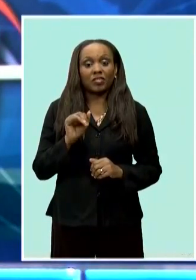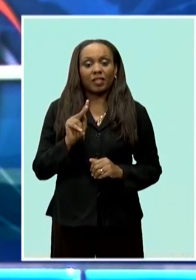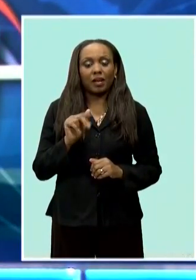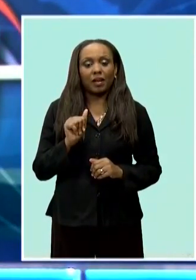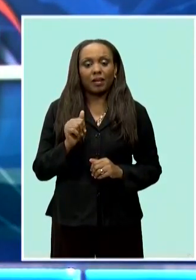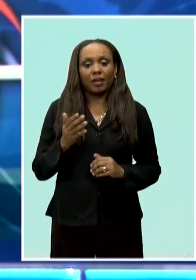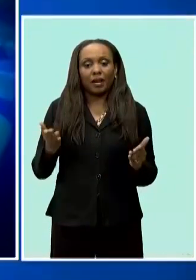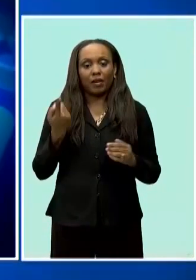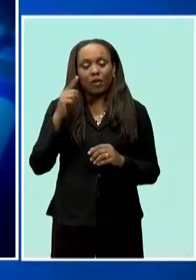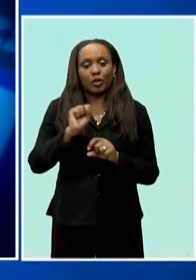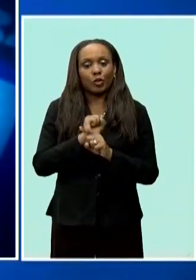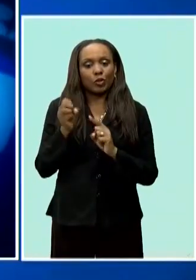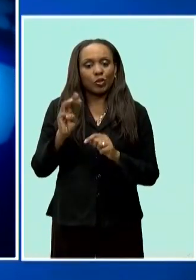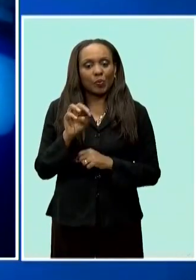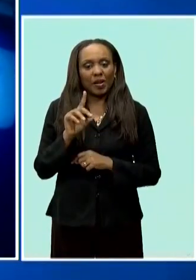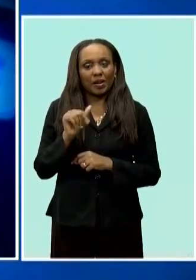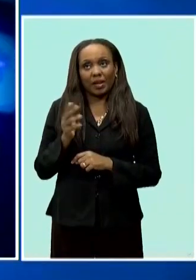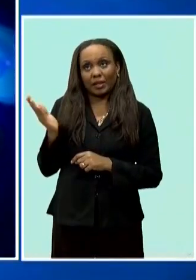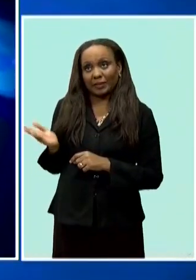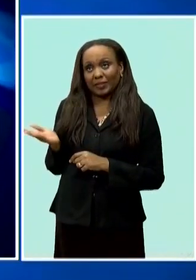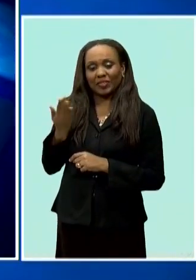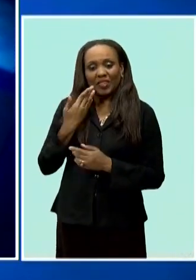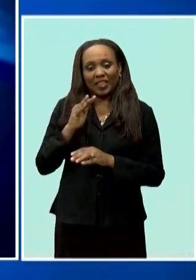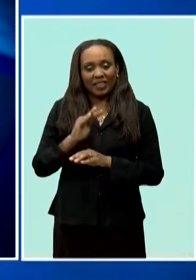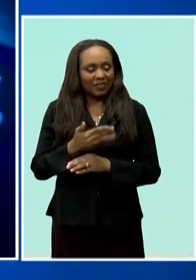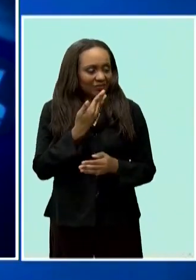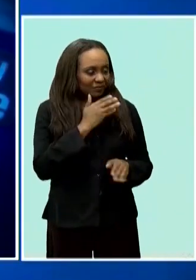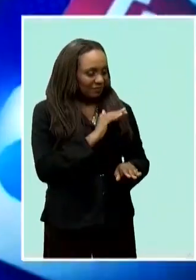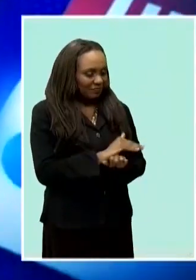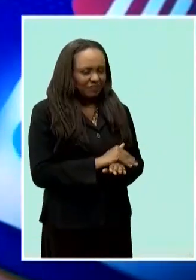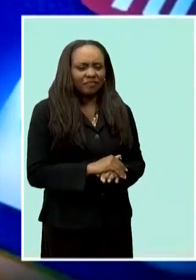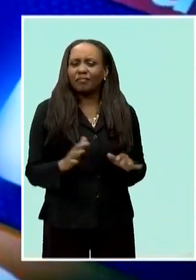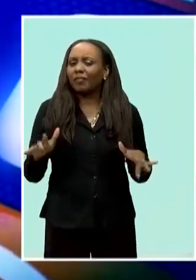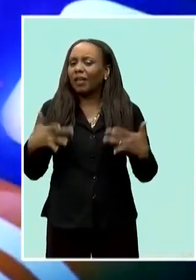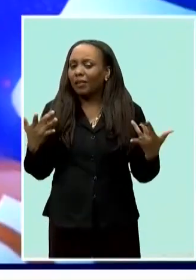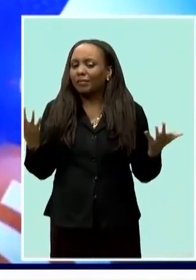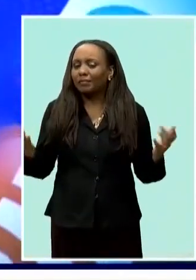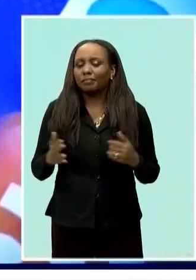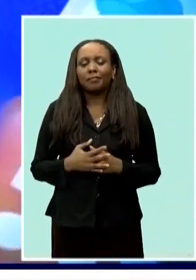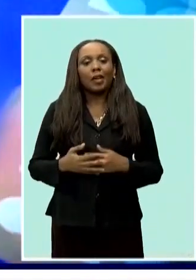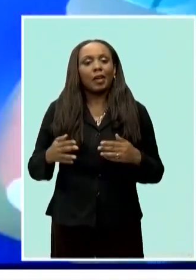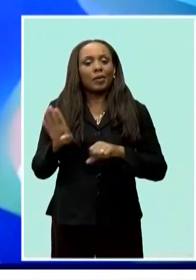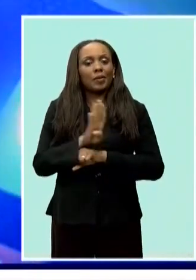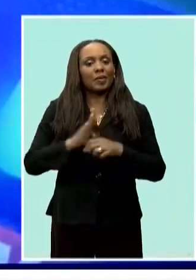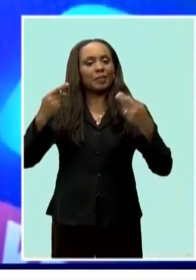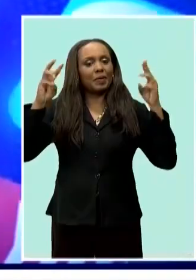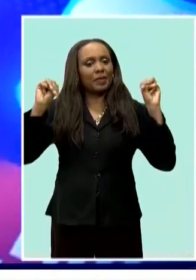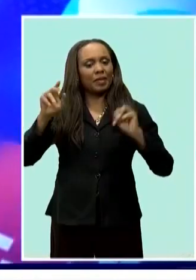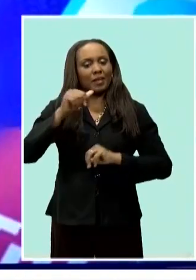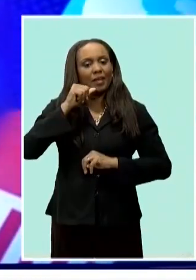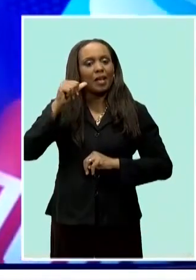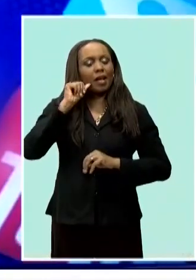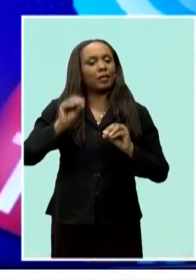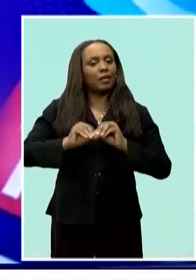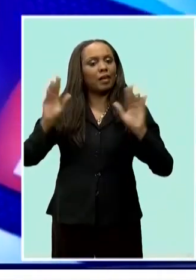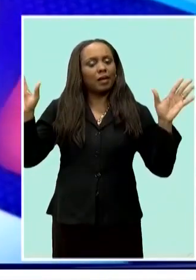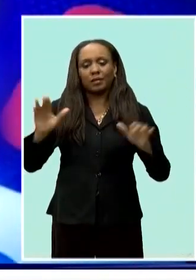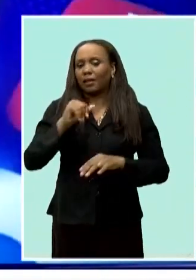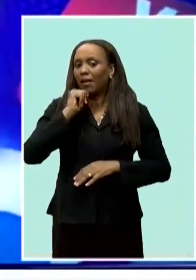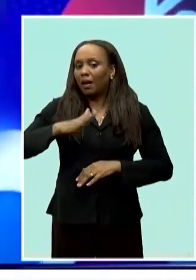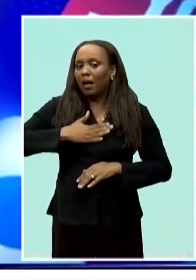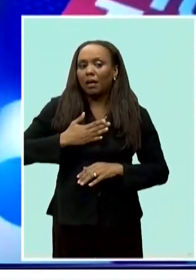types of fish. Rianne Phillips, CBC News. What's Trending is brought to you by Trident Insurance. We treat you